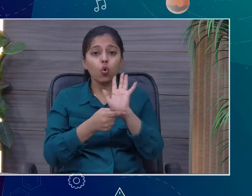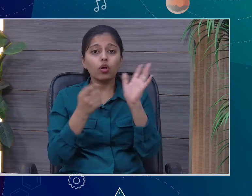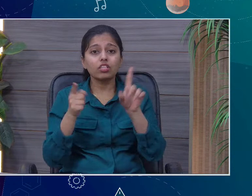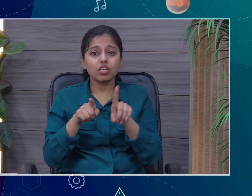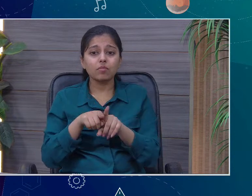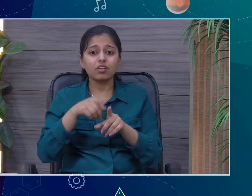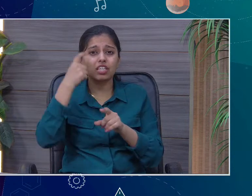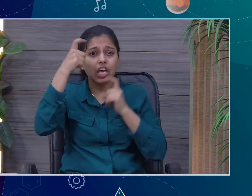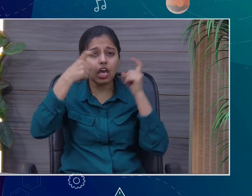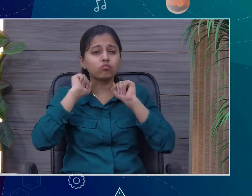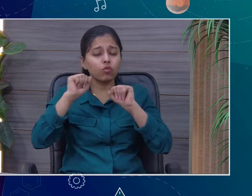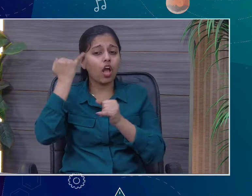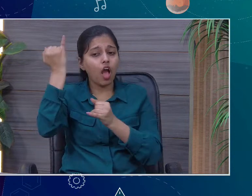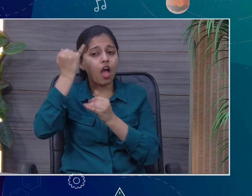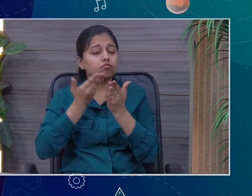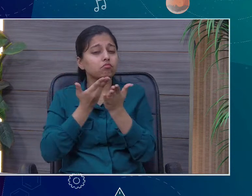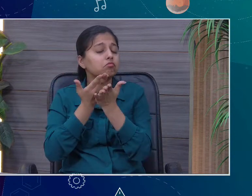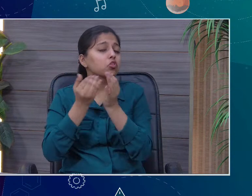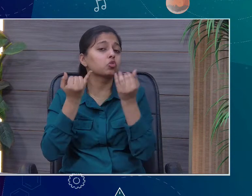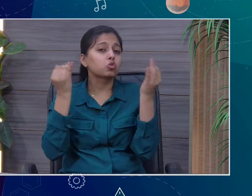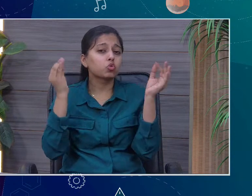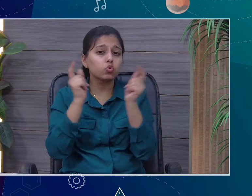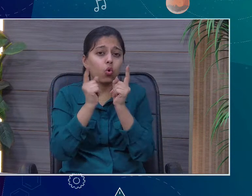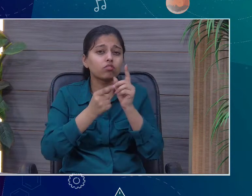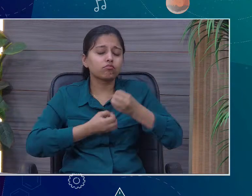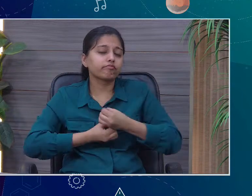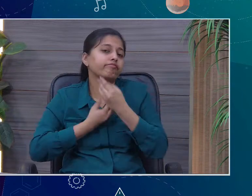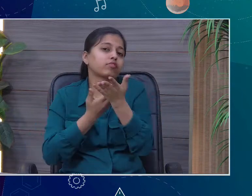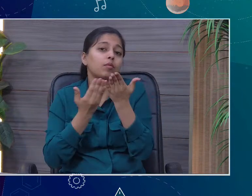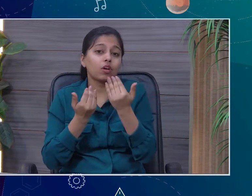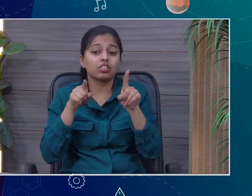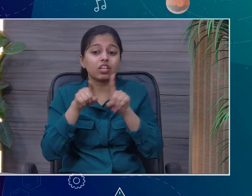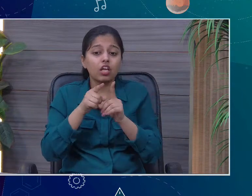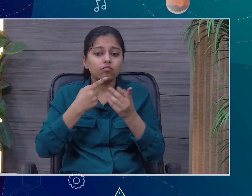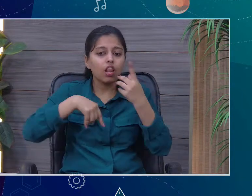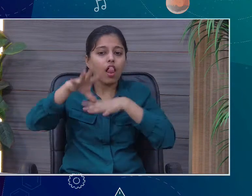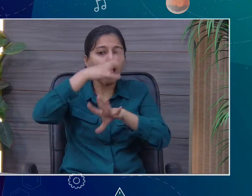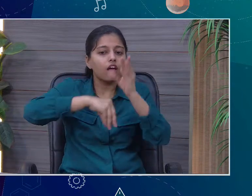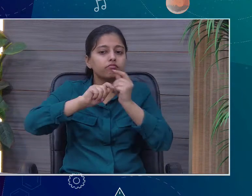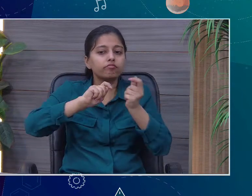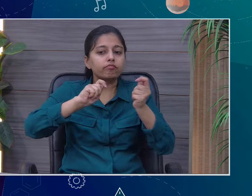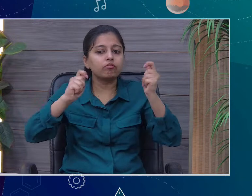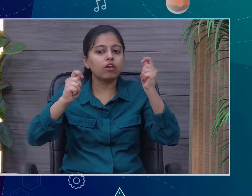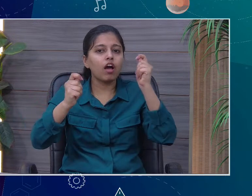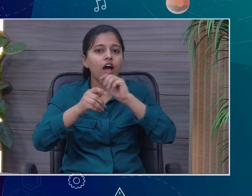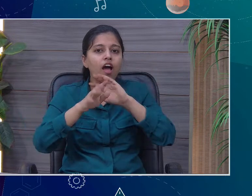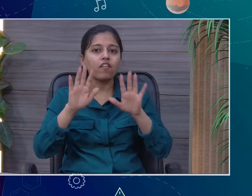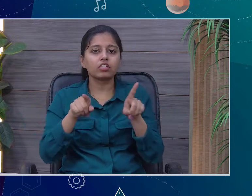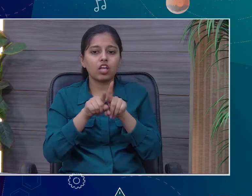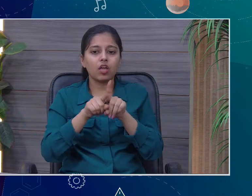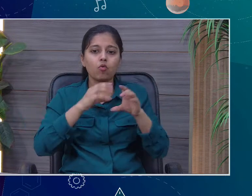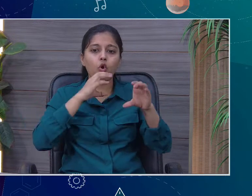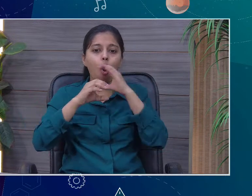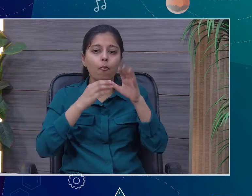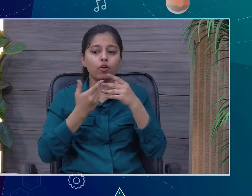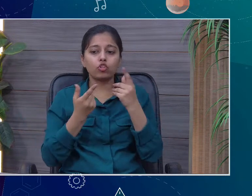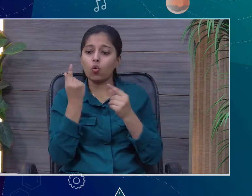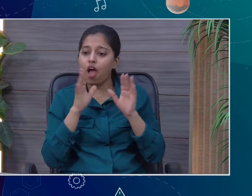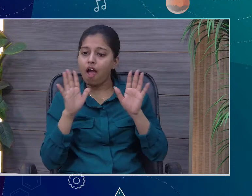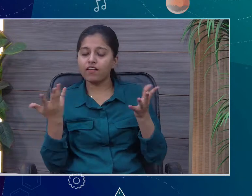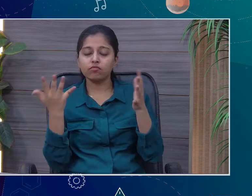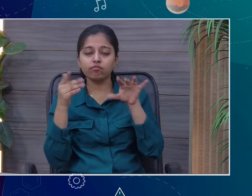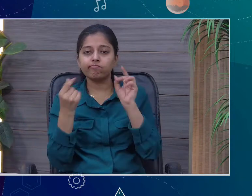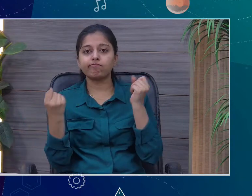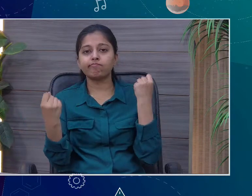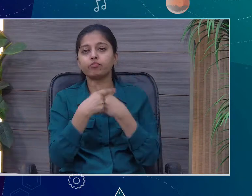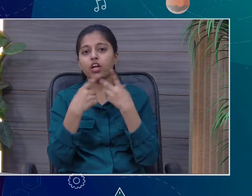and creativity. So they get into the mode of that learning. They understand through the means of communication, because shadow is something that